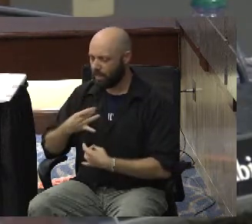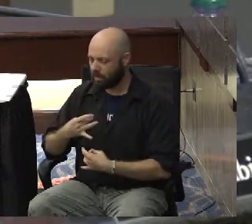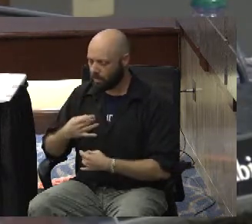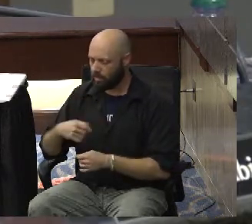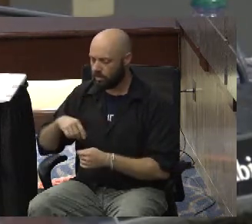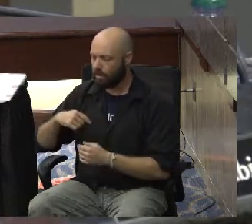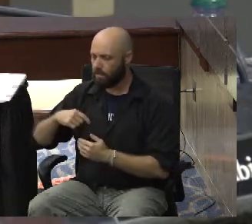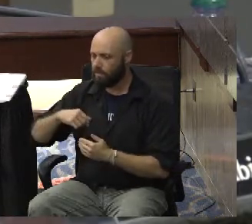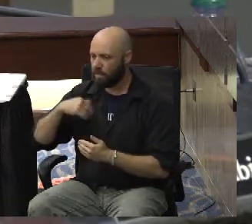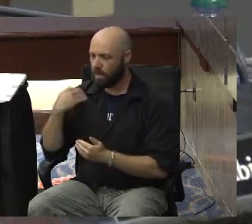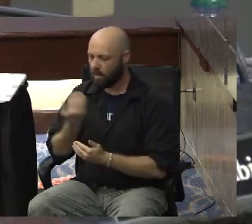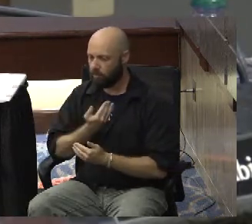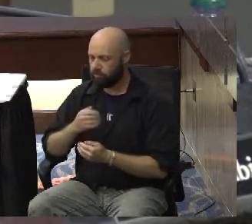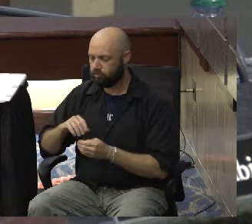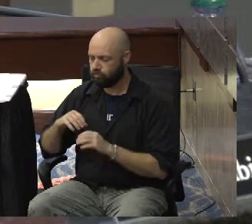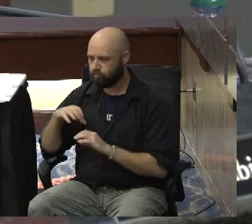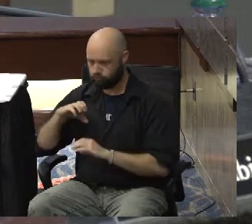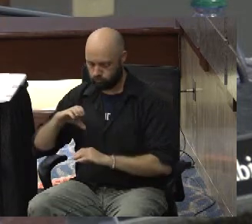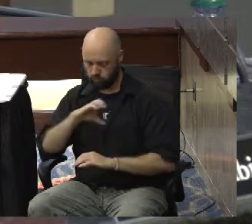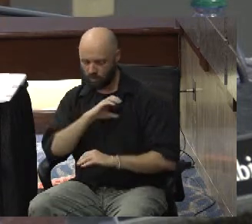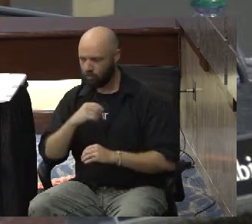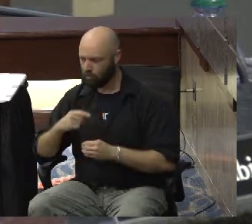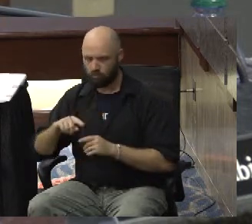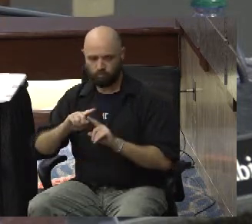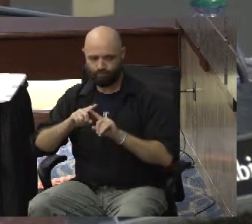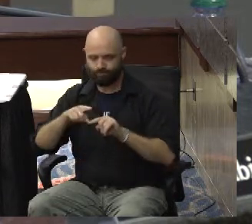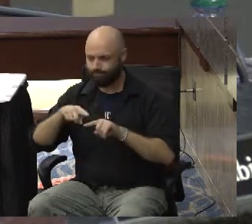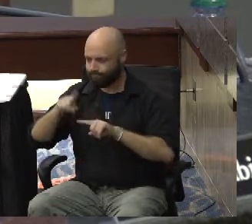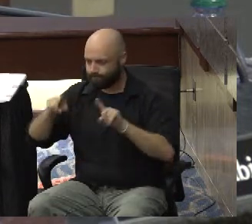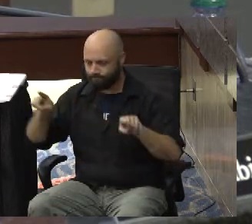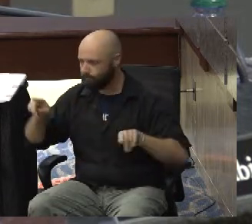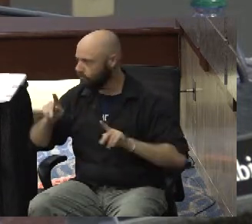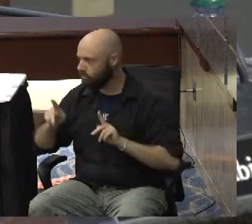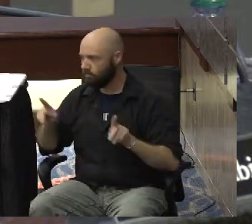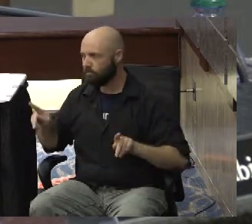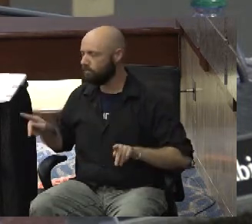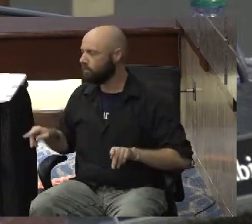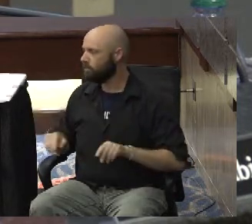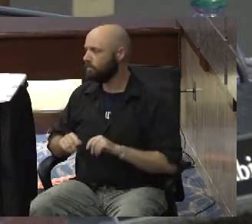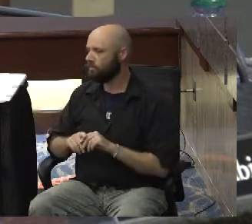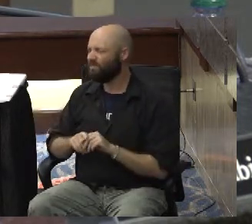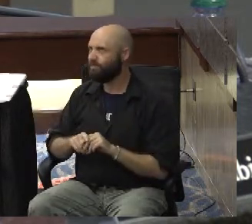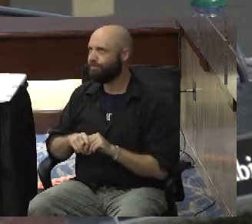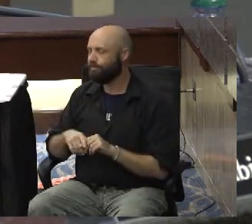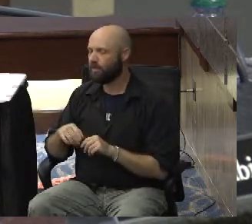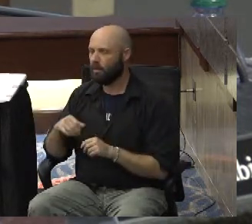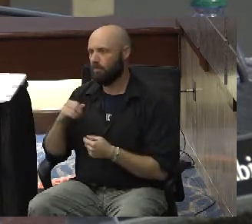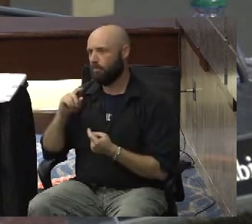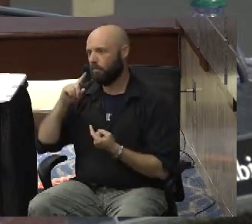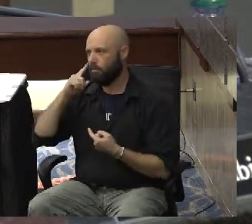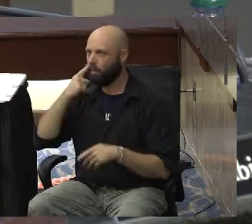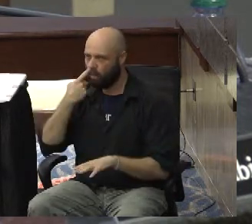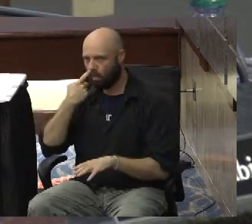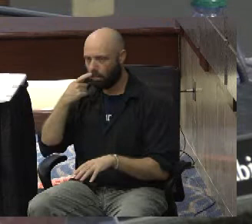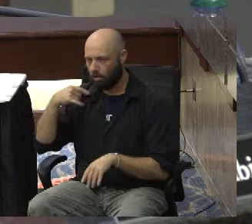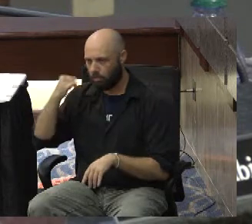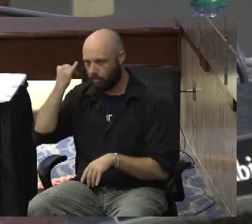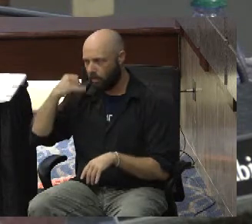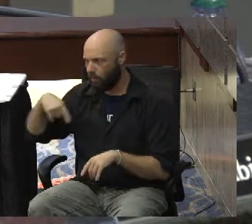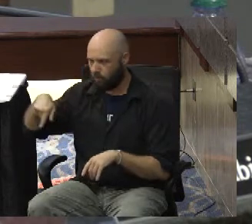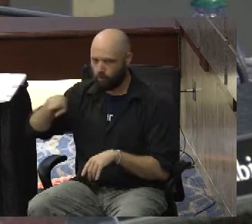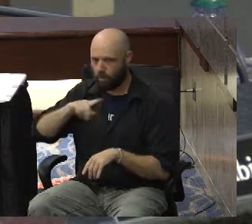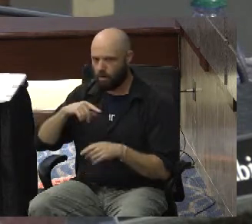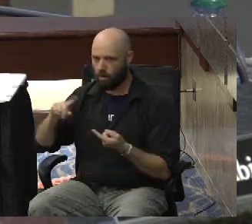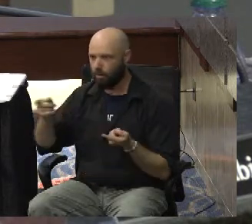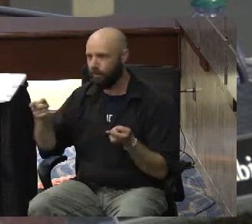different points of view that we bring to the table. I would say it would be very boring if we all saw things the same way and in the same